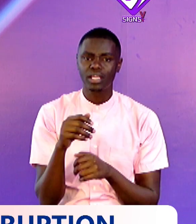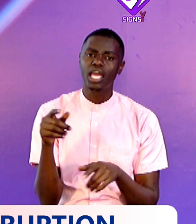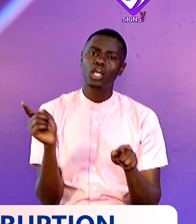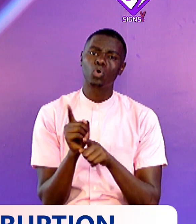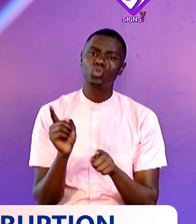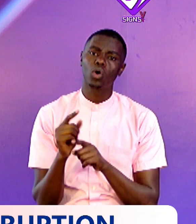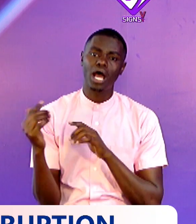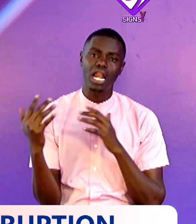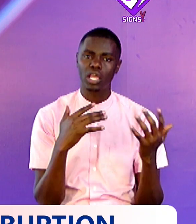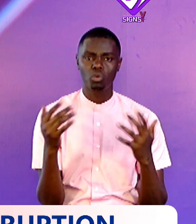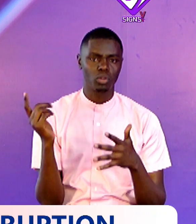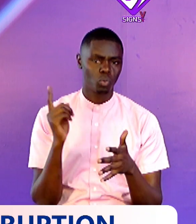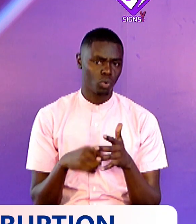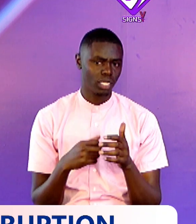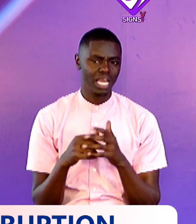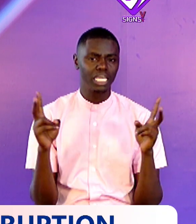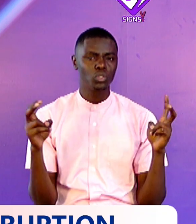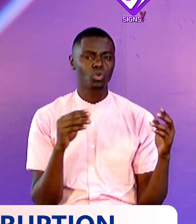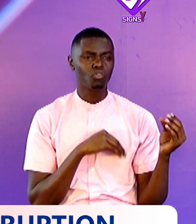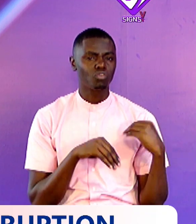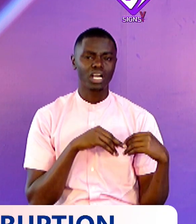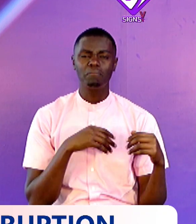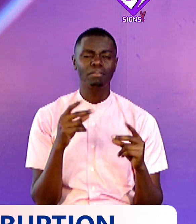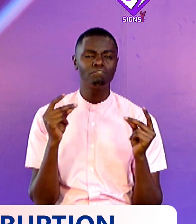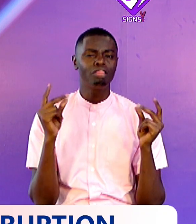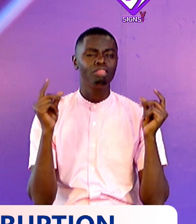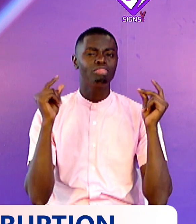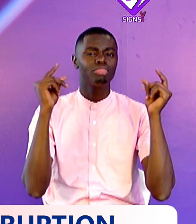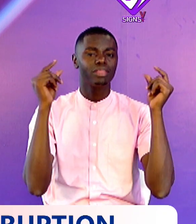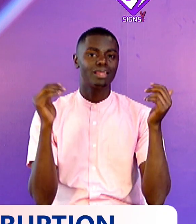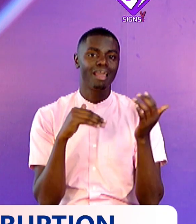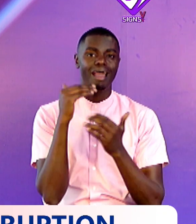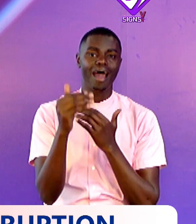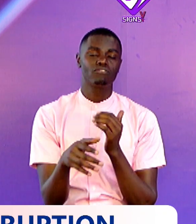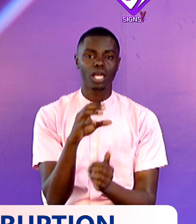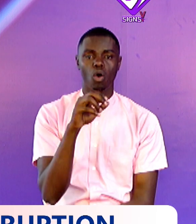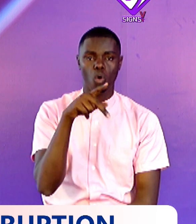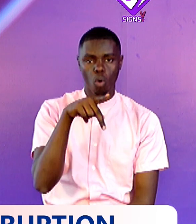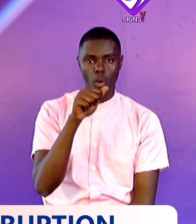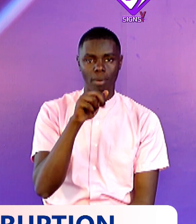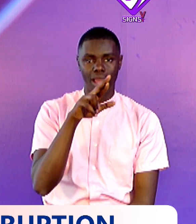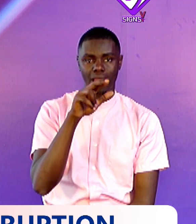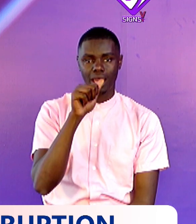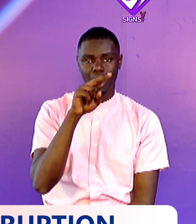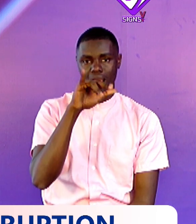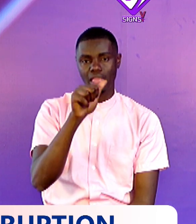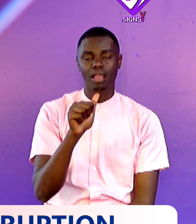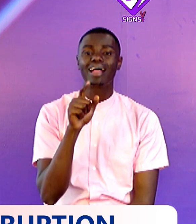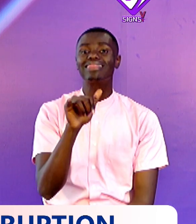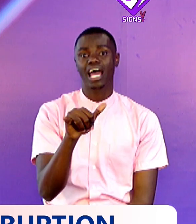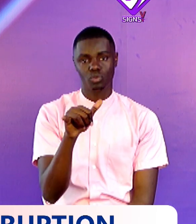that issues of corruption must have come in after Oparanya. That is for Kakamega to